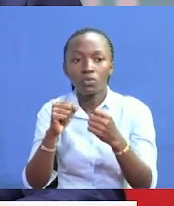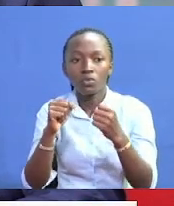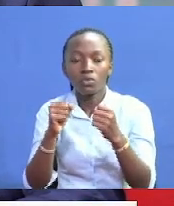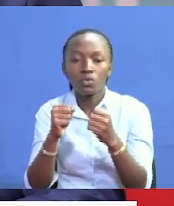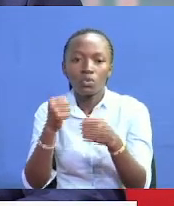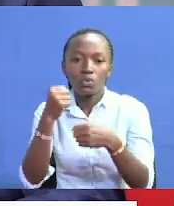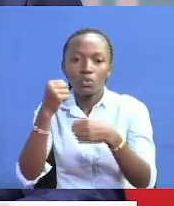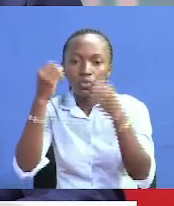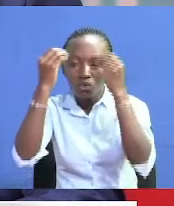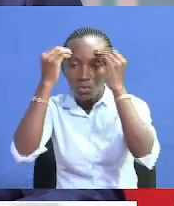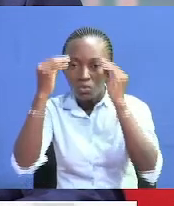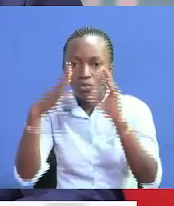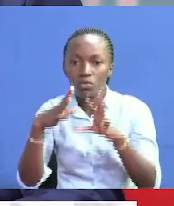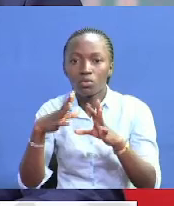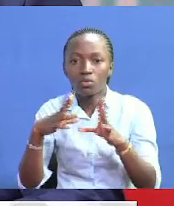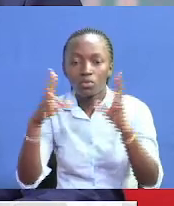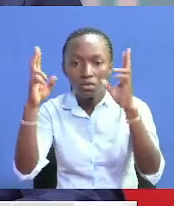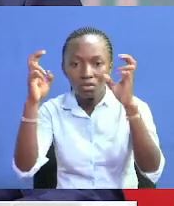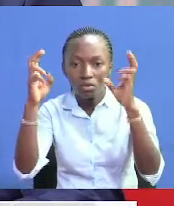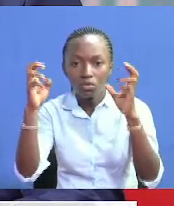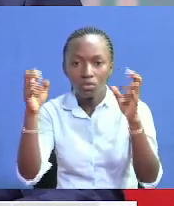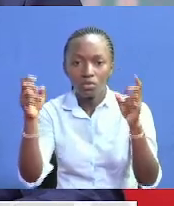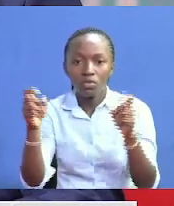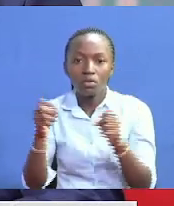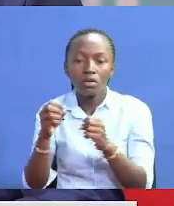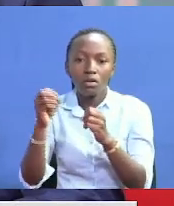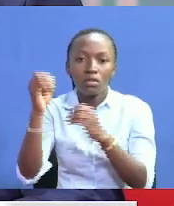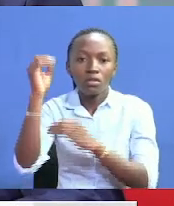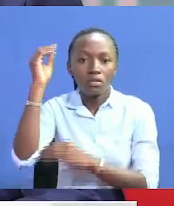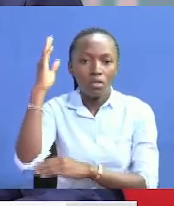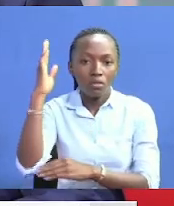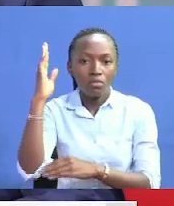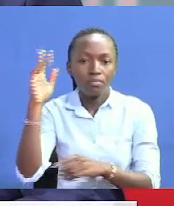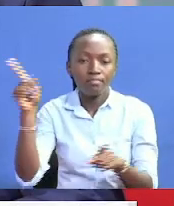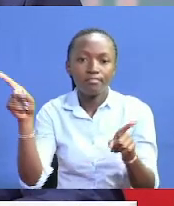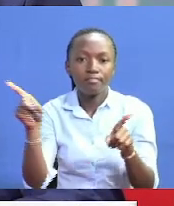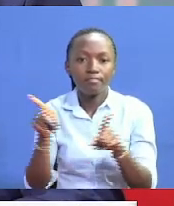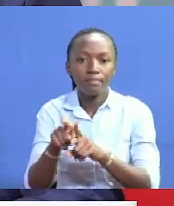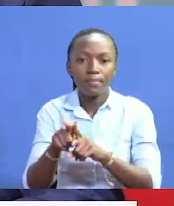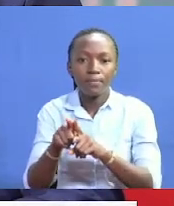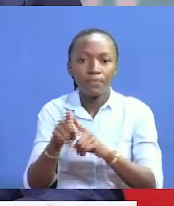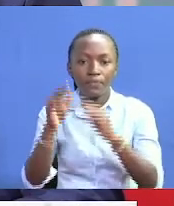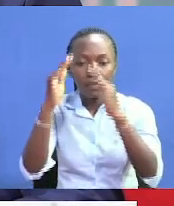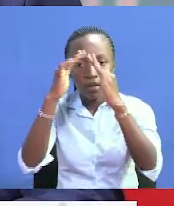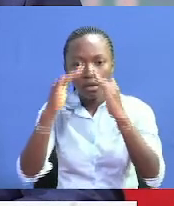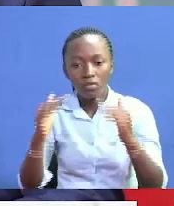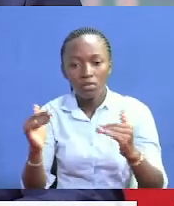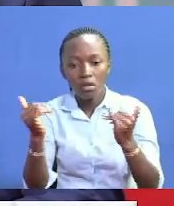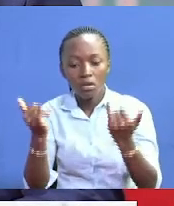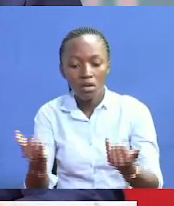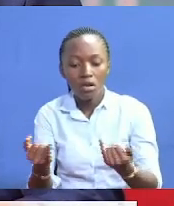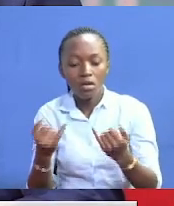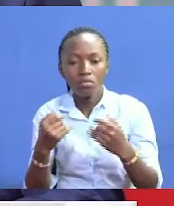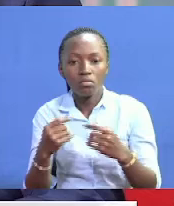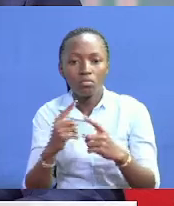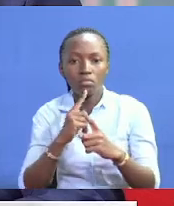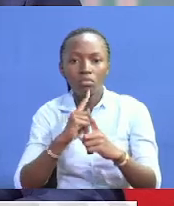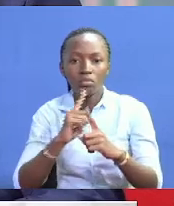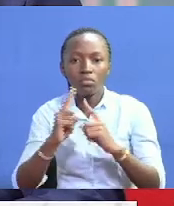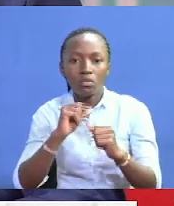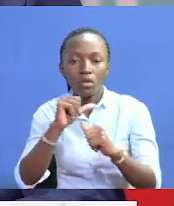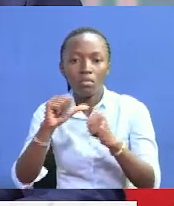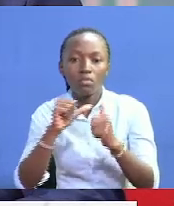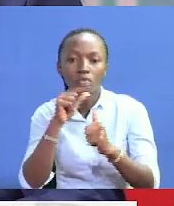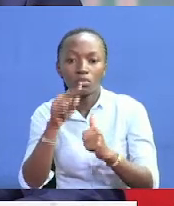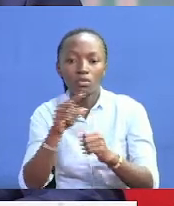the accommodation, security, and other issues of the students, which right now, they are not being addressed, and there is